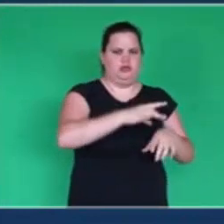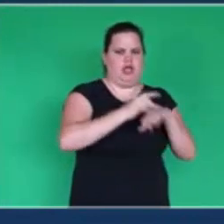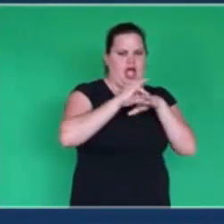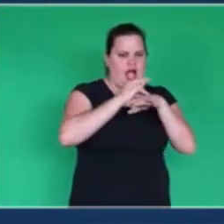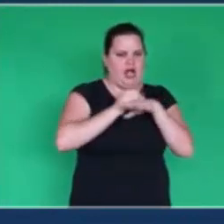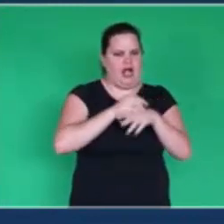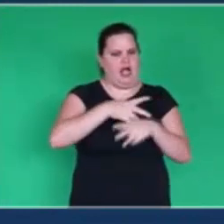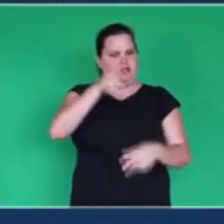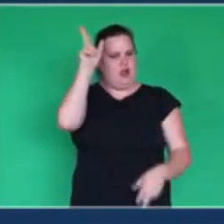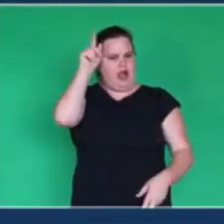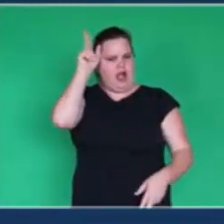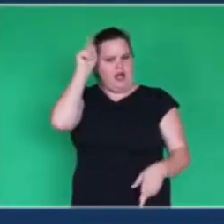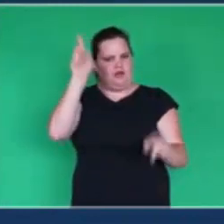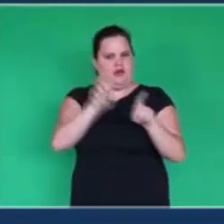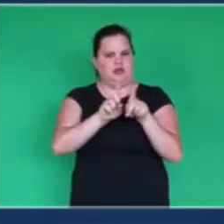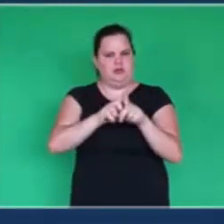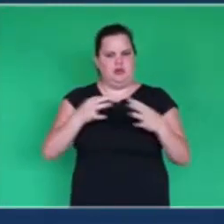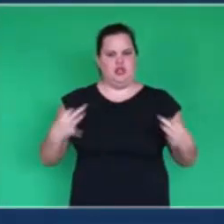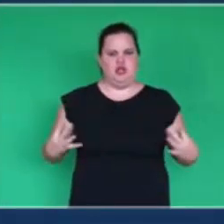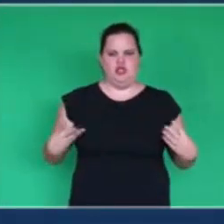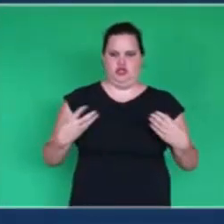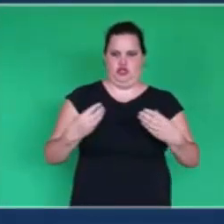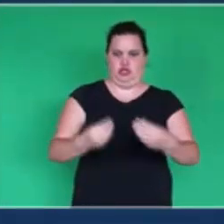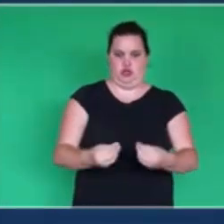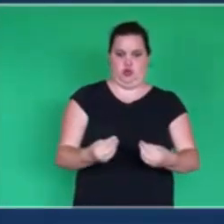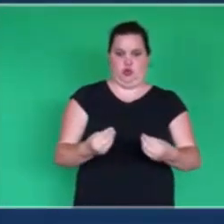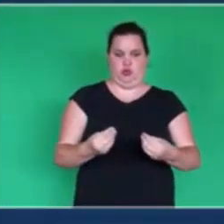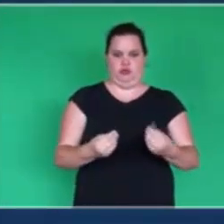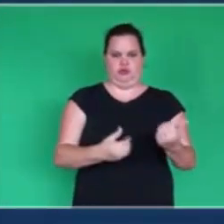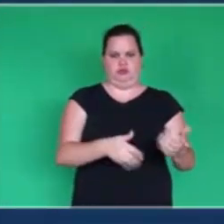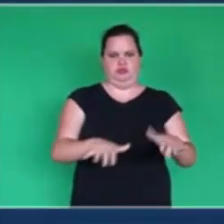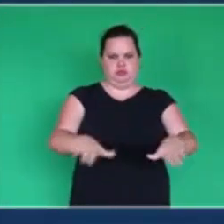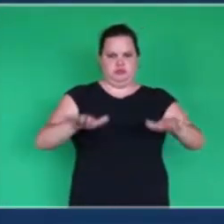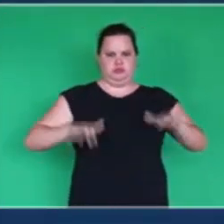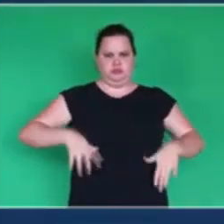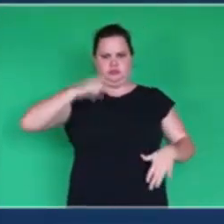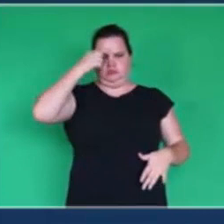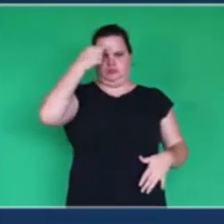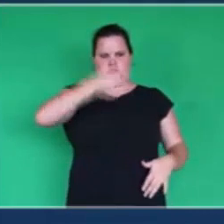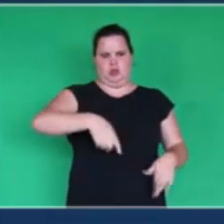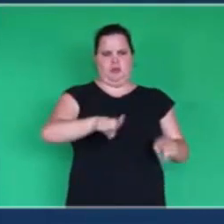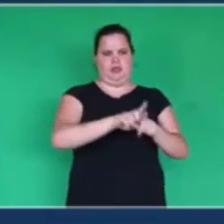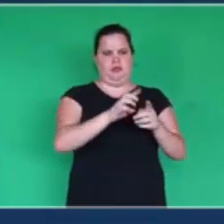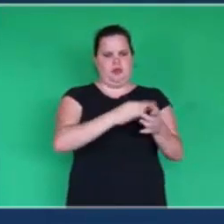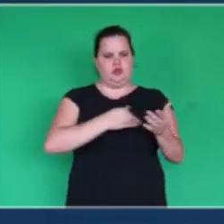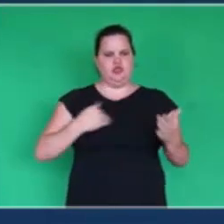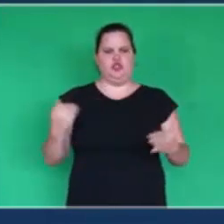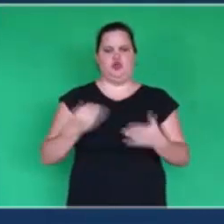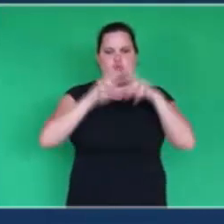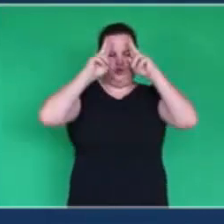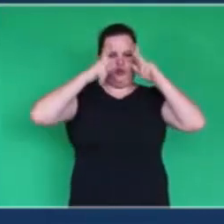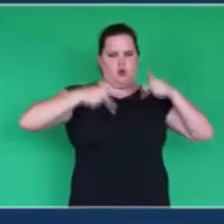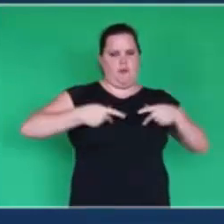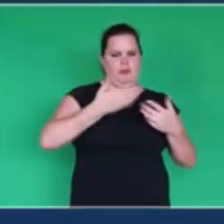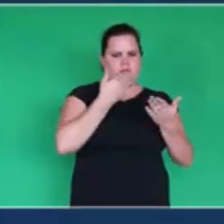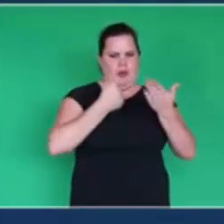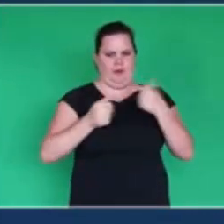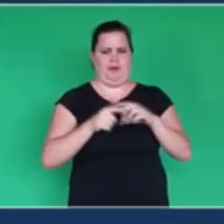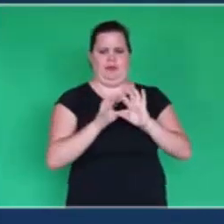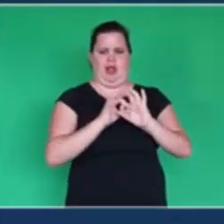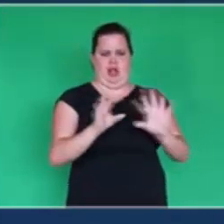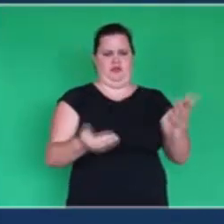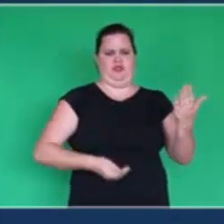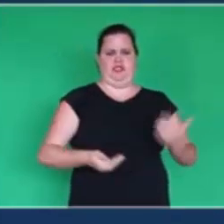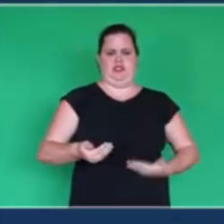no one will escape, strong or weak. All will be under this